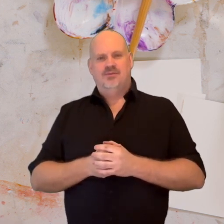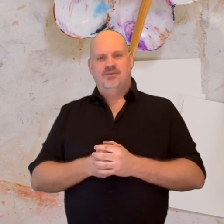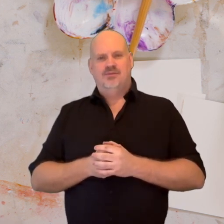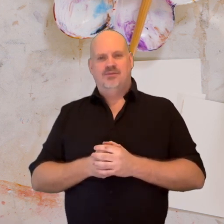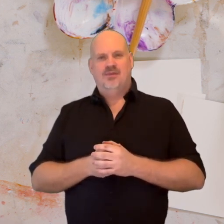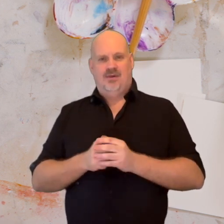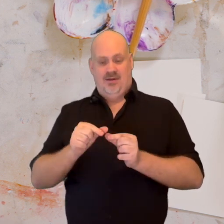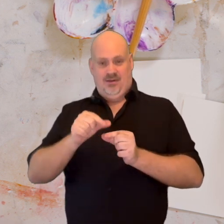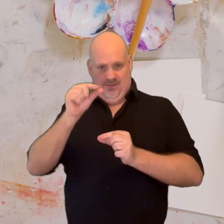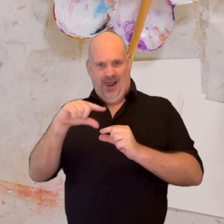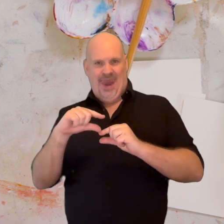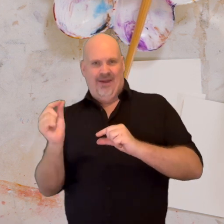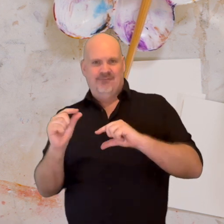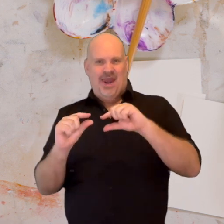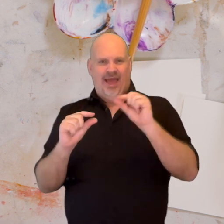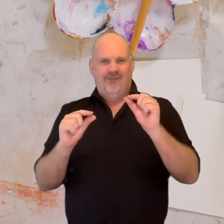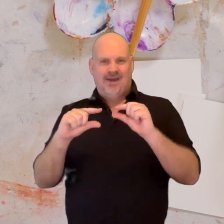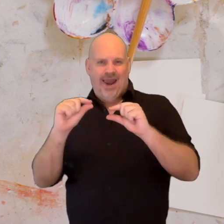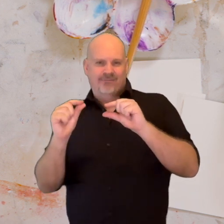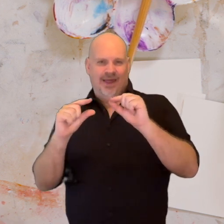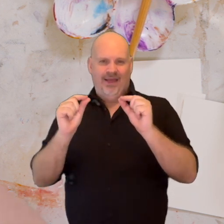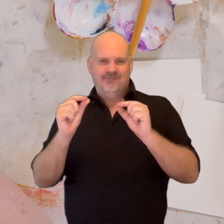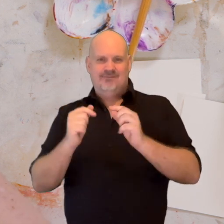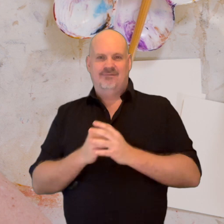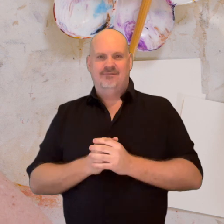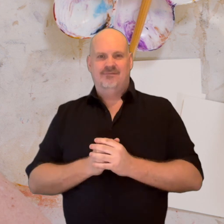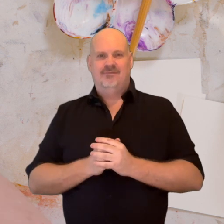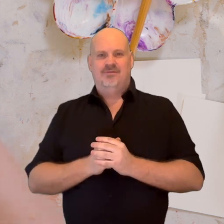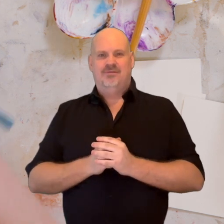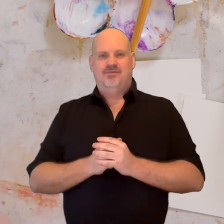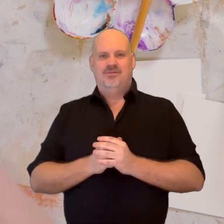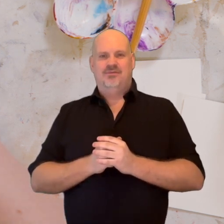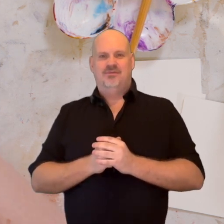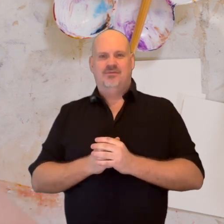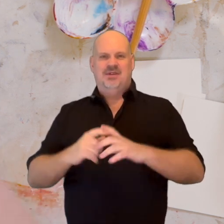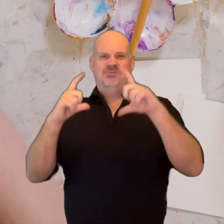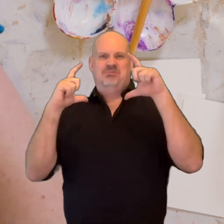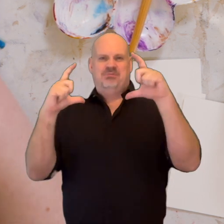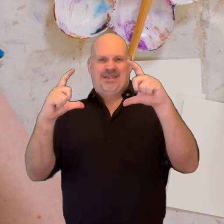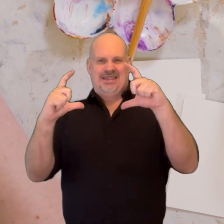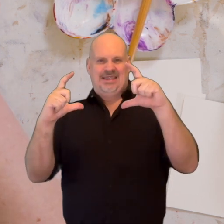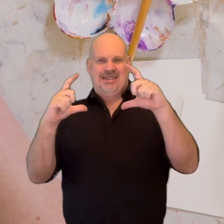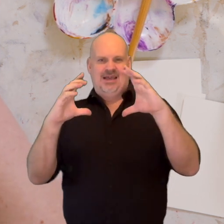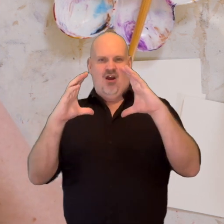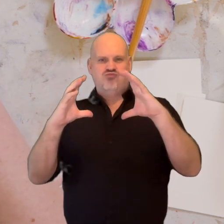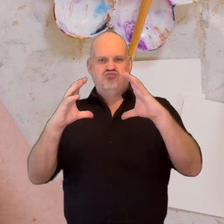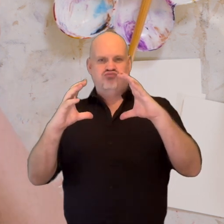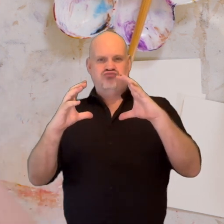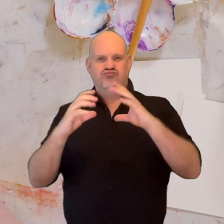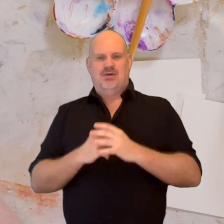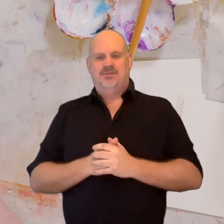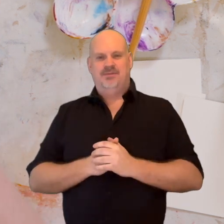with little leaves coming off them, and then a massive big